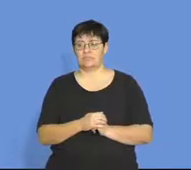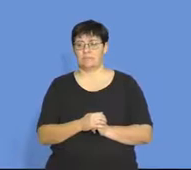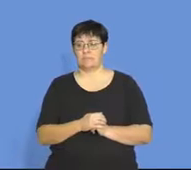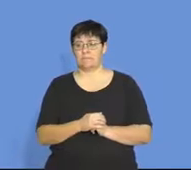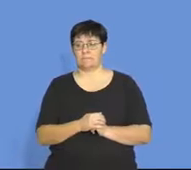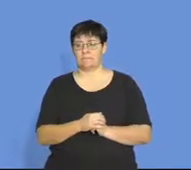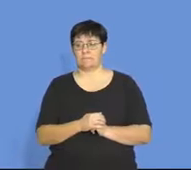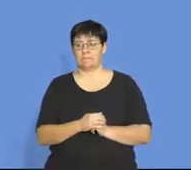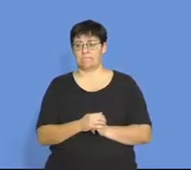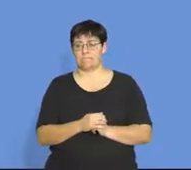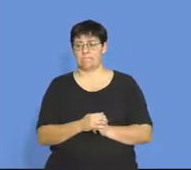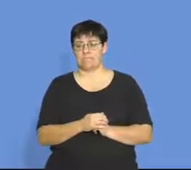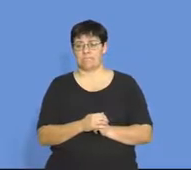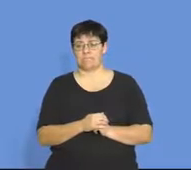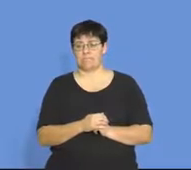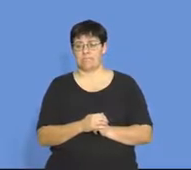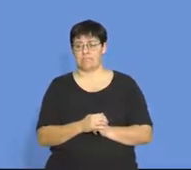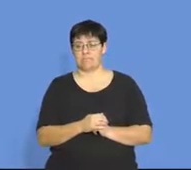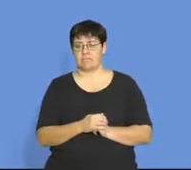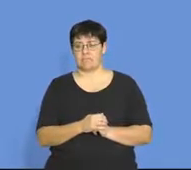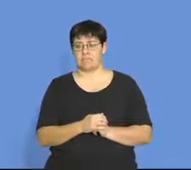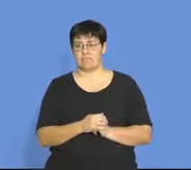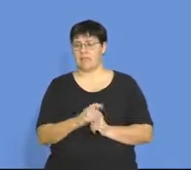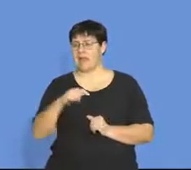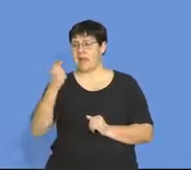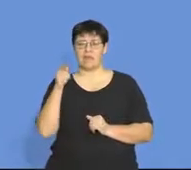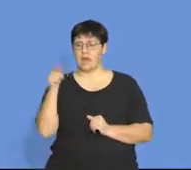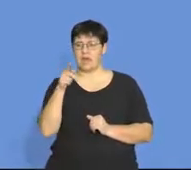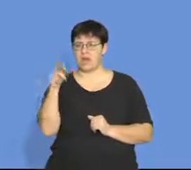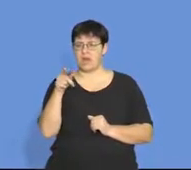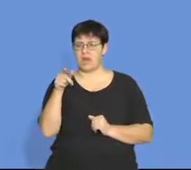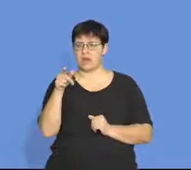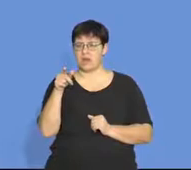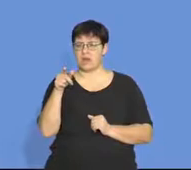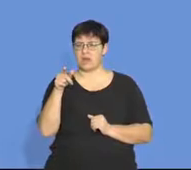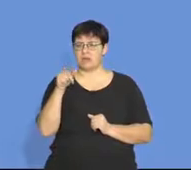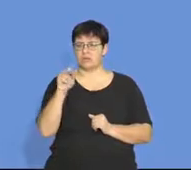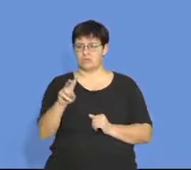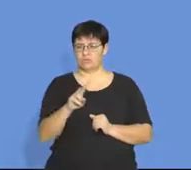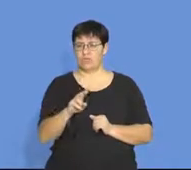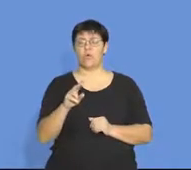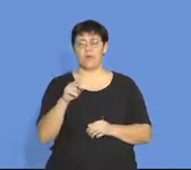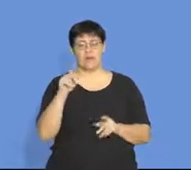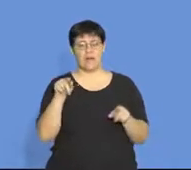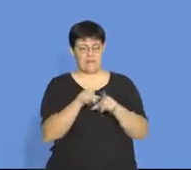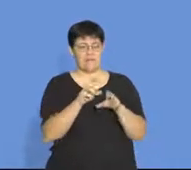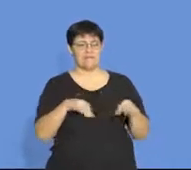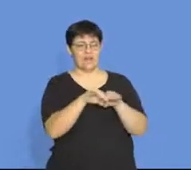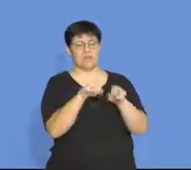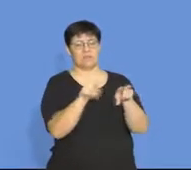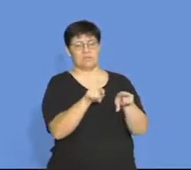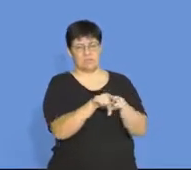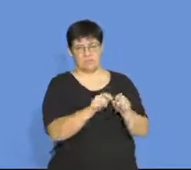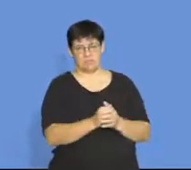will then be with the negative 2 and with the other equation, right? The equation 2 with the very